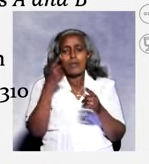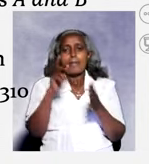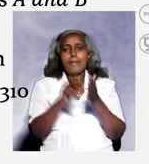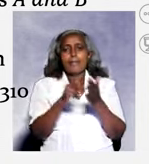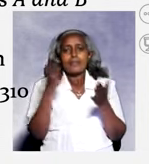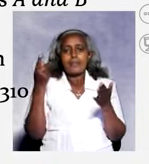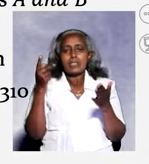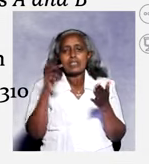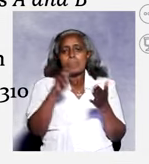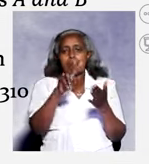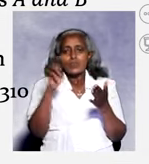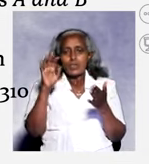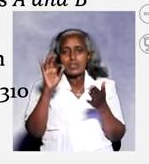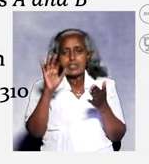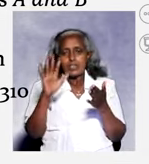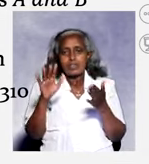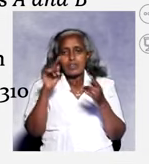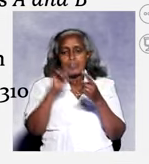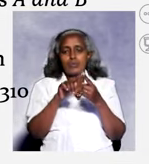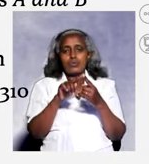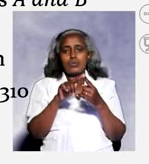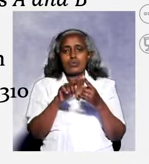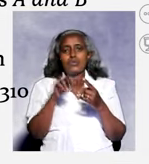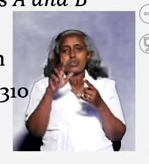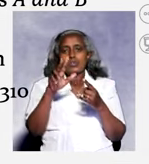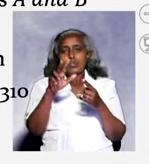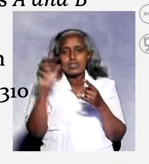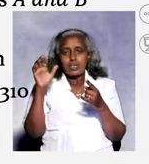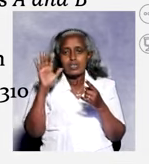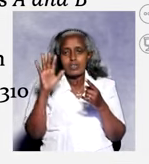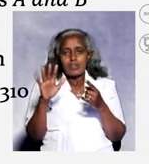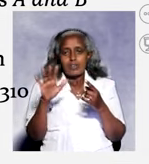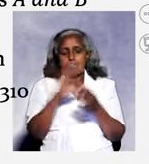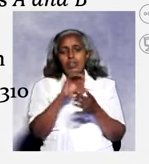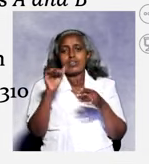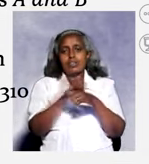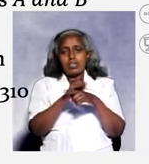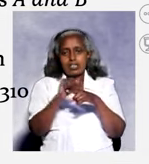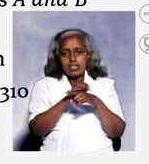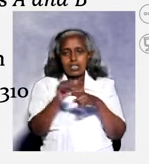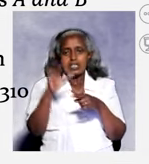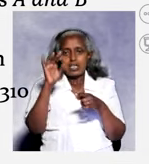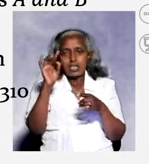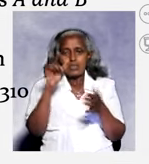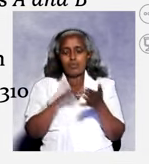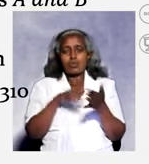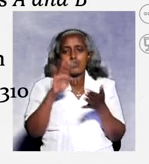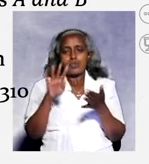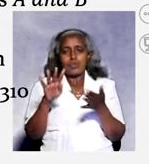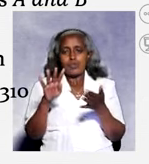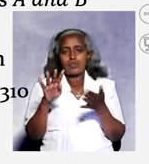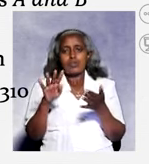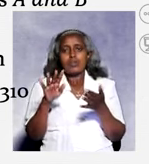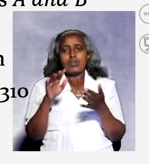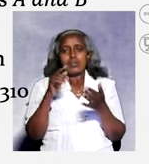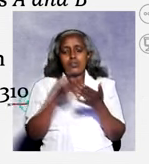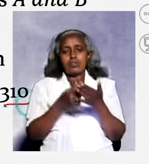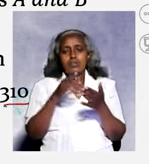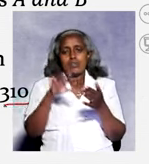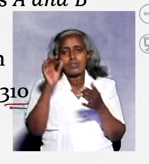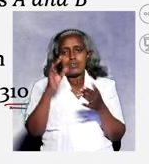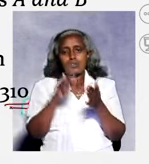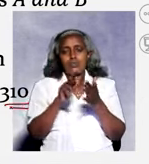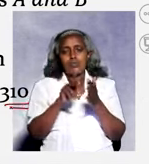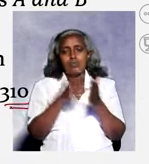page 295 to 305, and do exercise 8.4, which is found